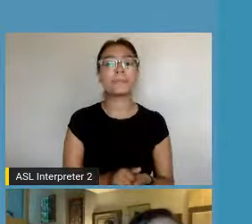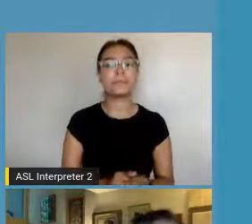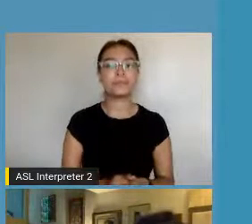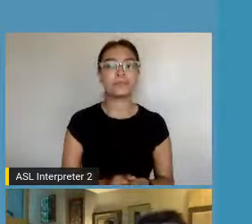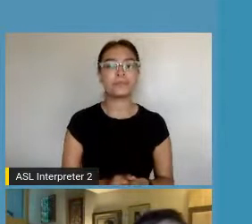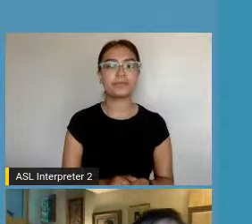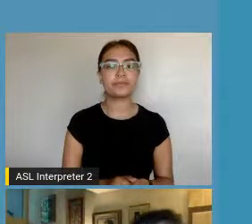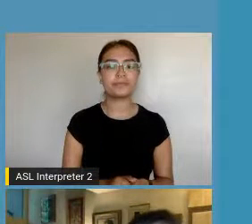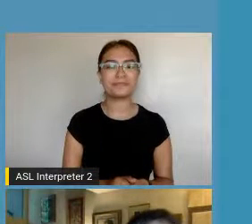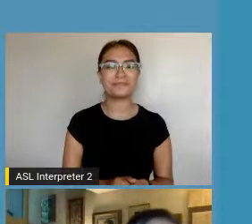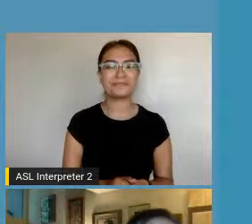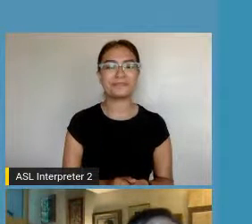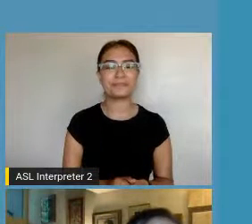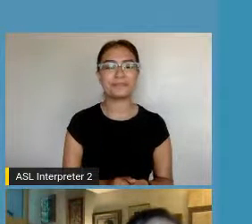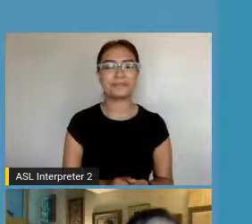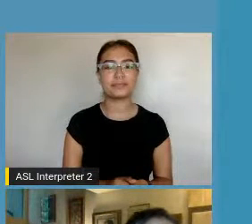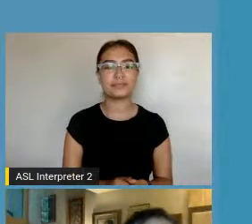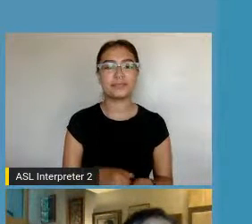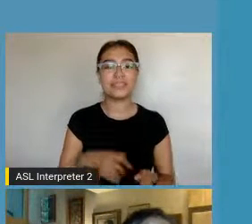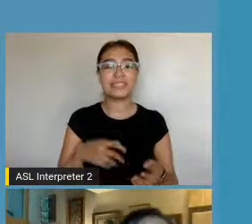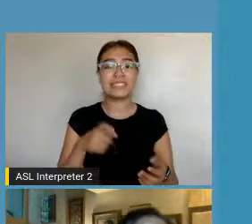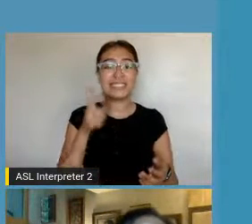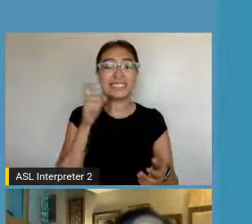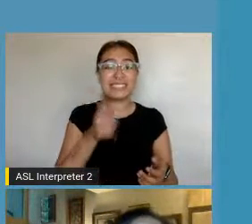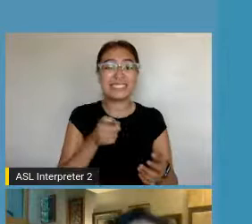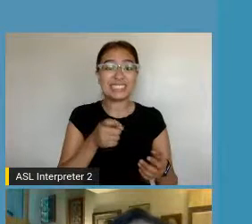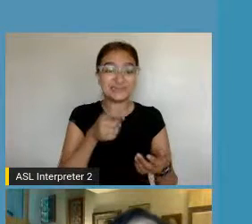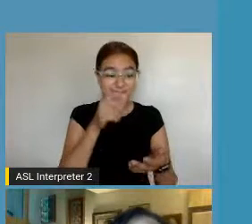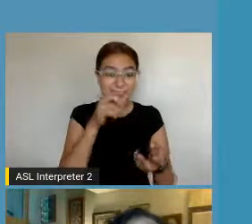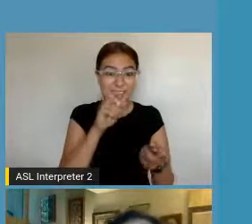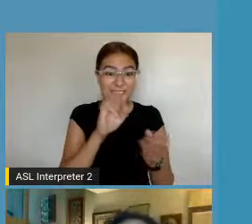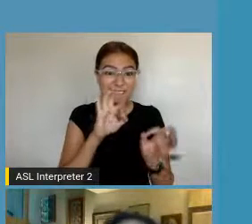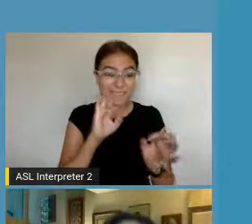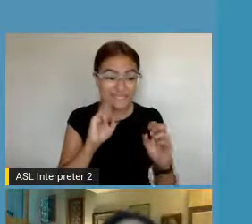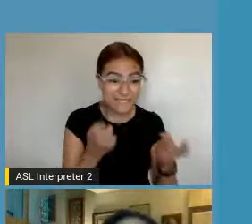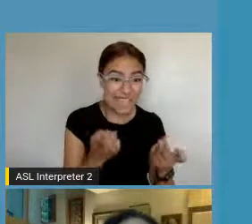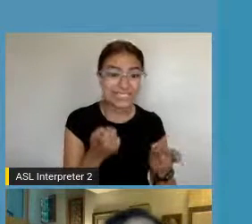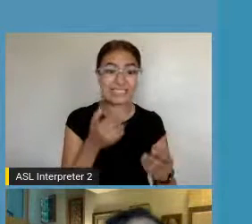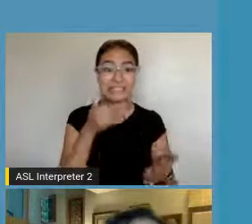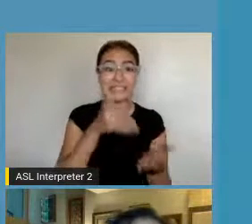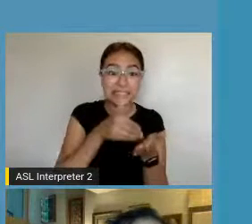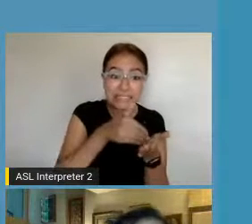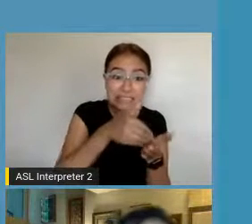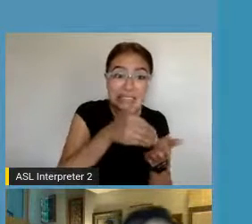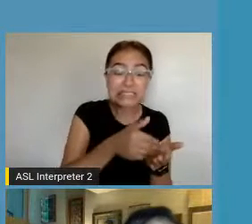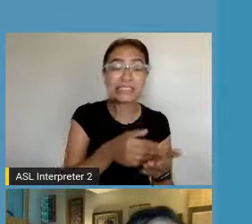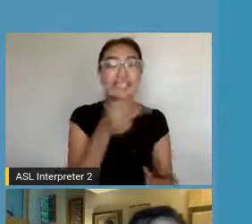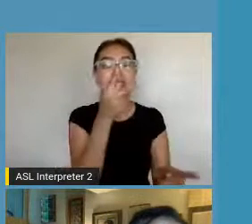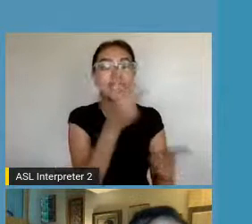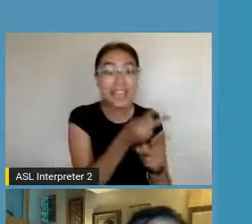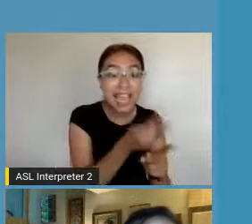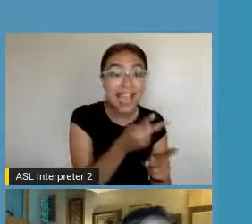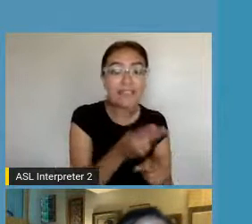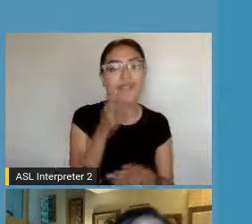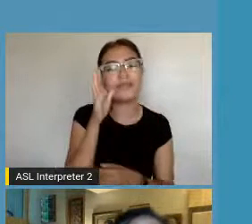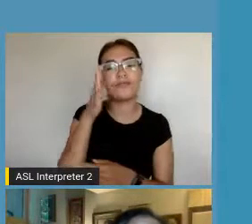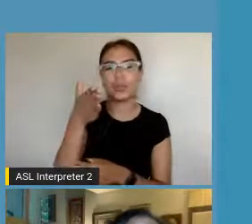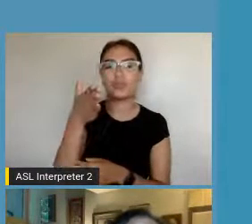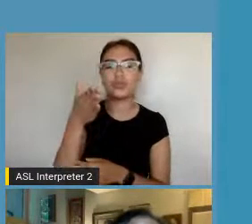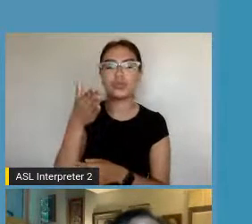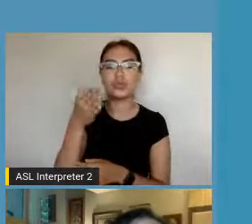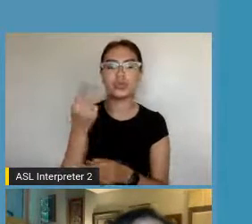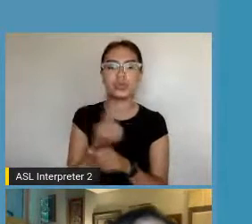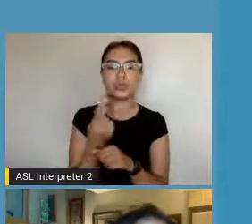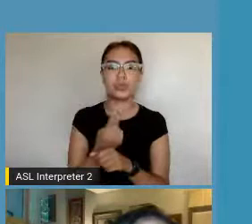undergone extensive repair, and they are saved and kept for future reference and future use.